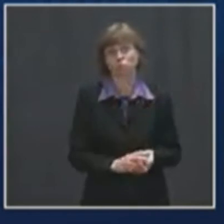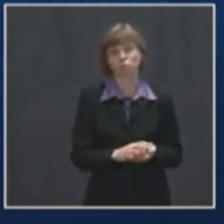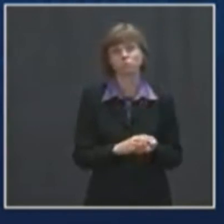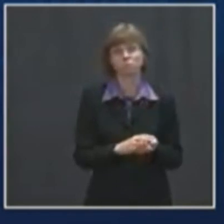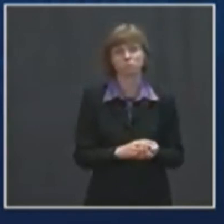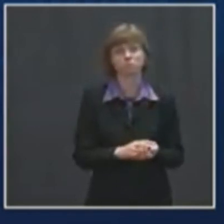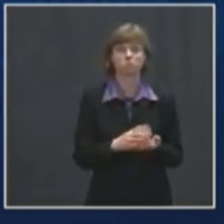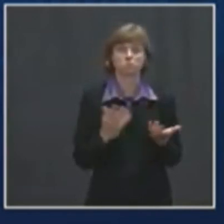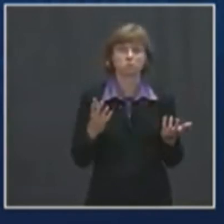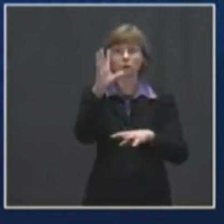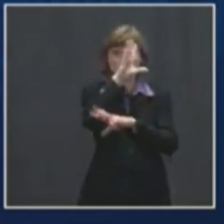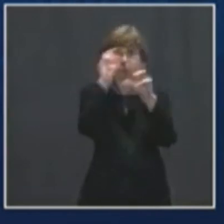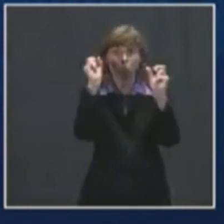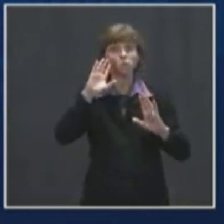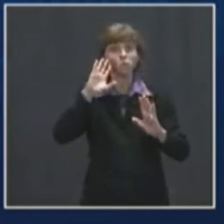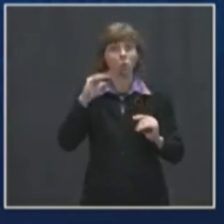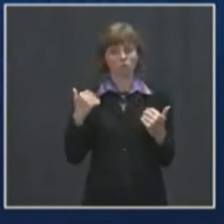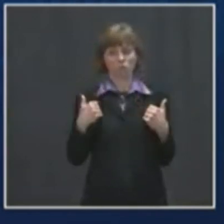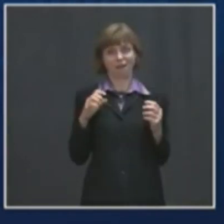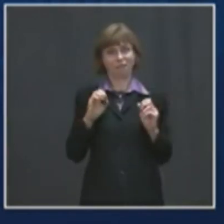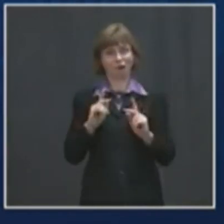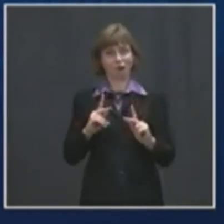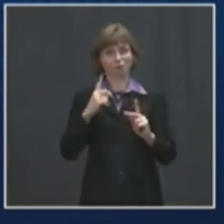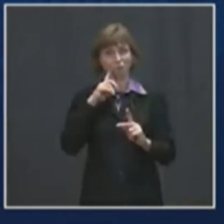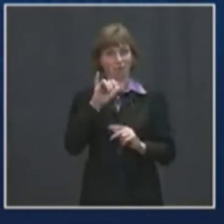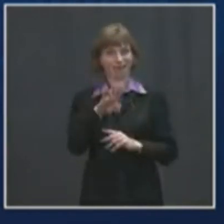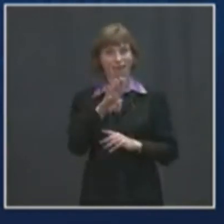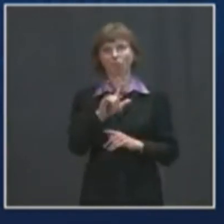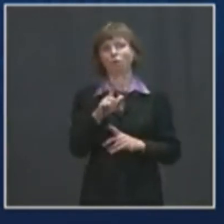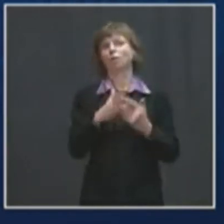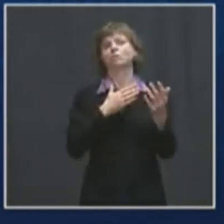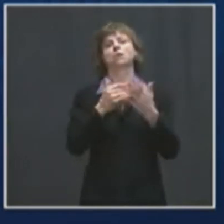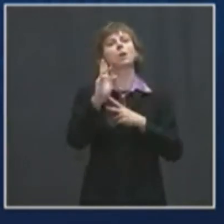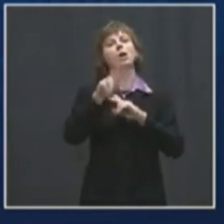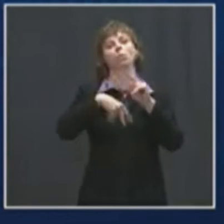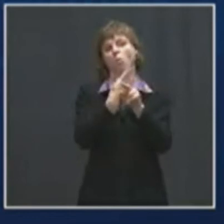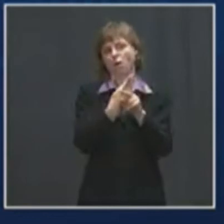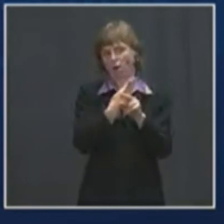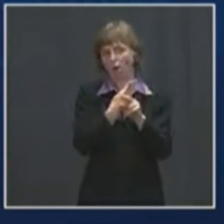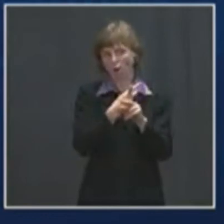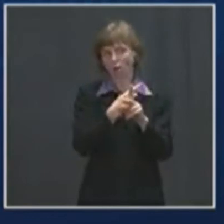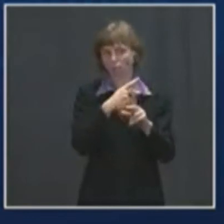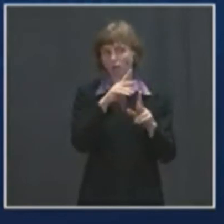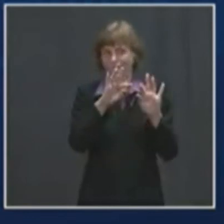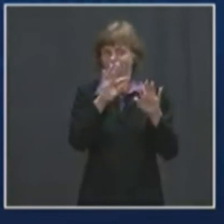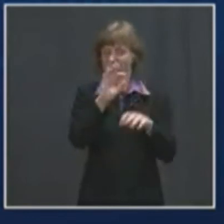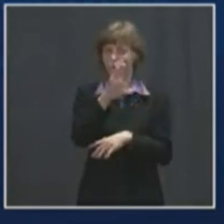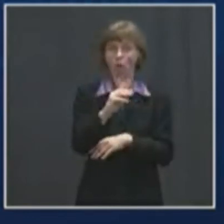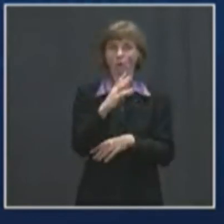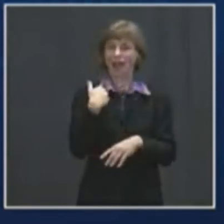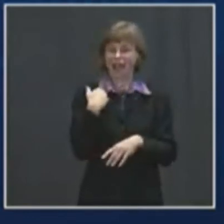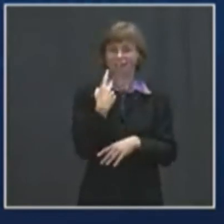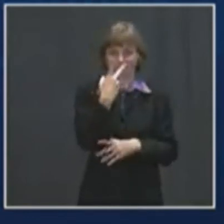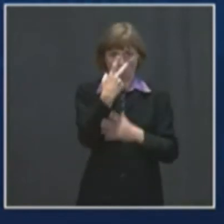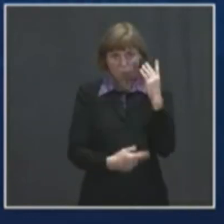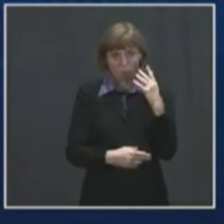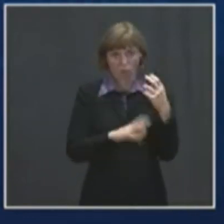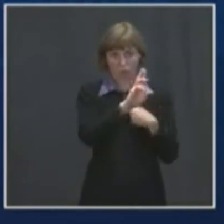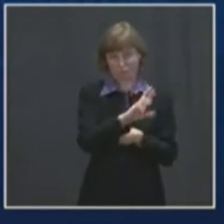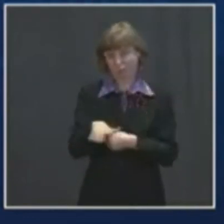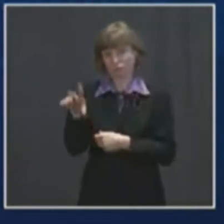that there is opportunity for this bill, whatever form it takes, to have bipartisan support. And there's an opportunity to do that. History